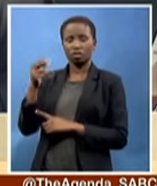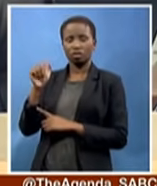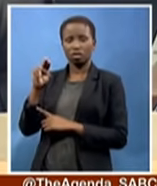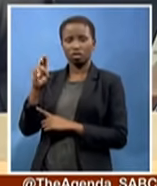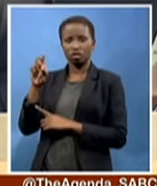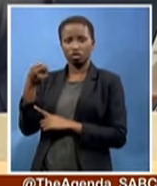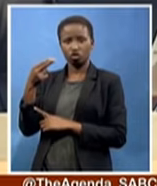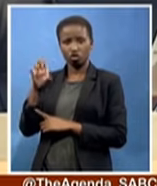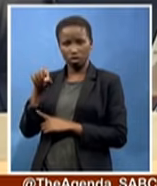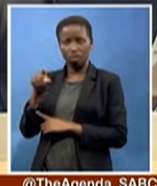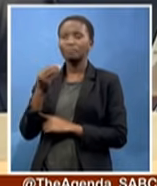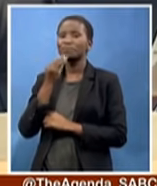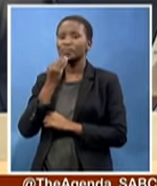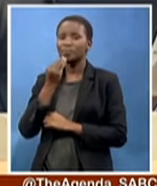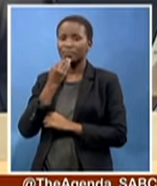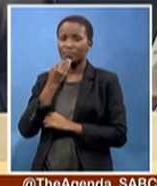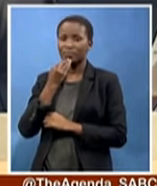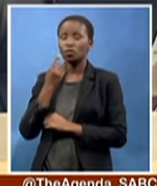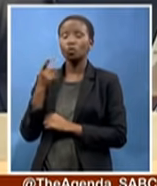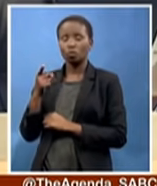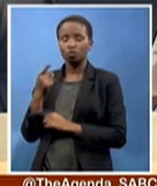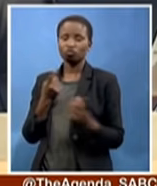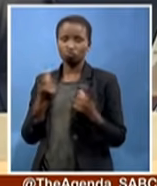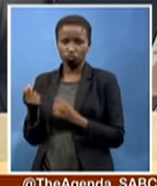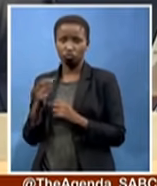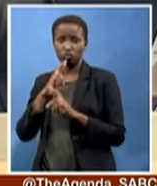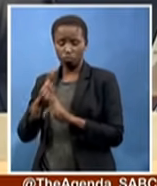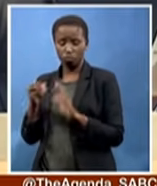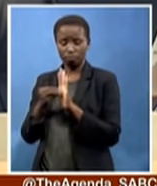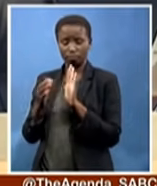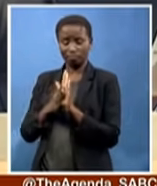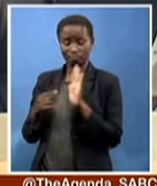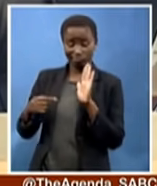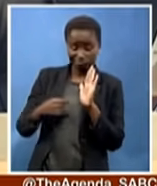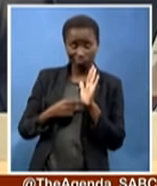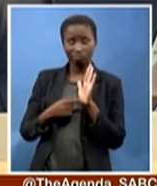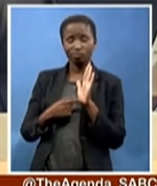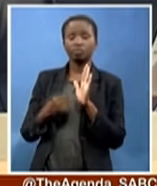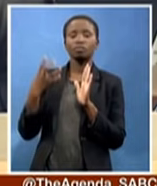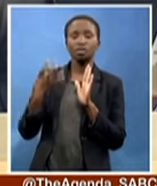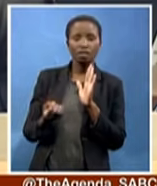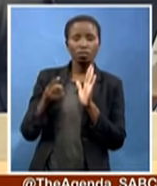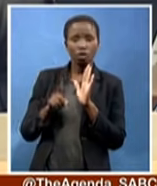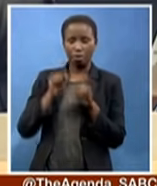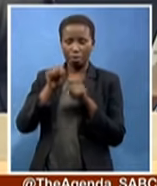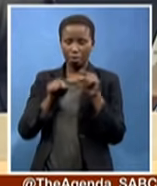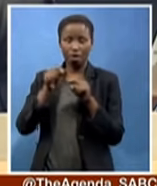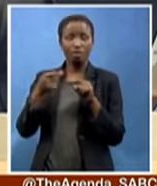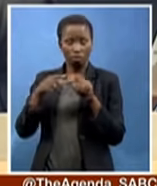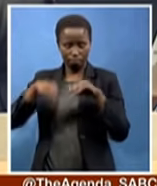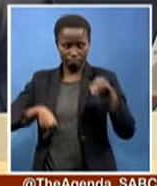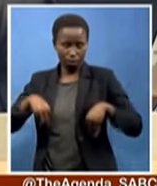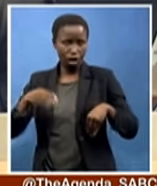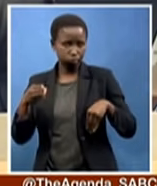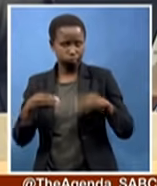This report directly addressed the allegations of corruption and the involvement of ANC